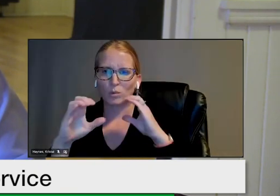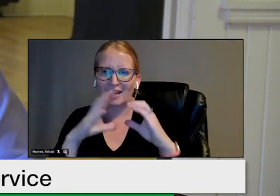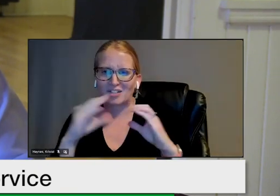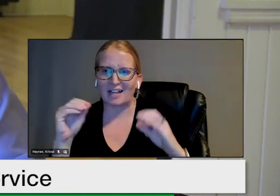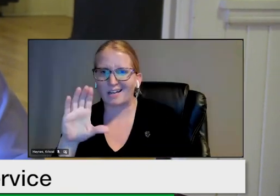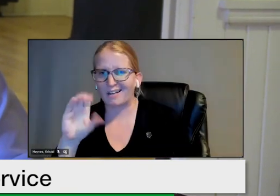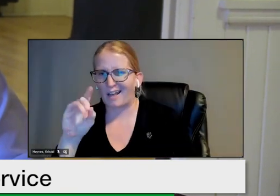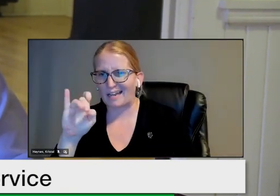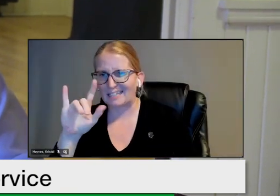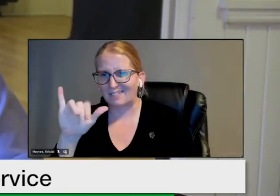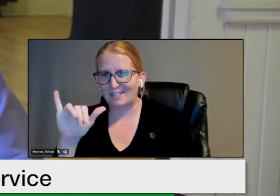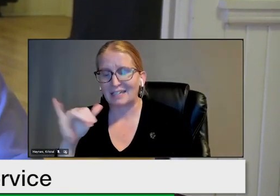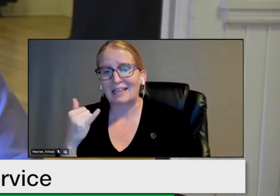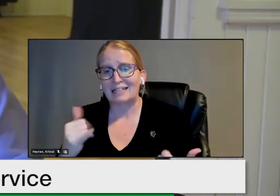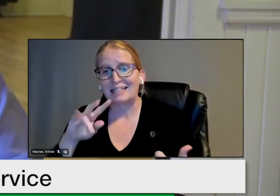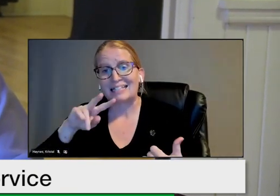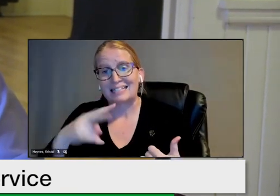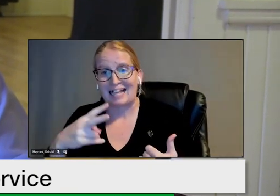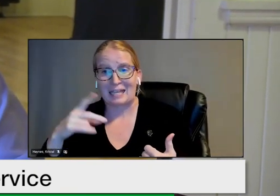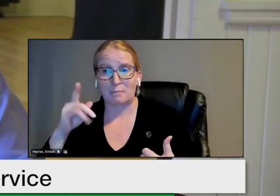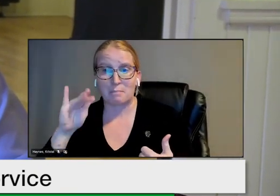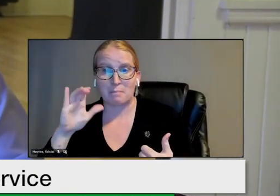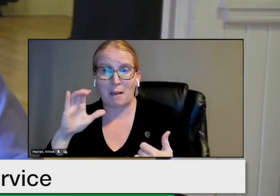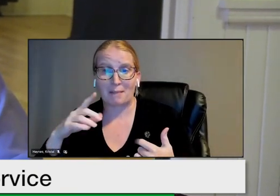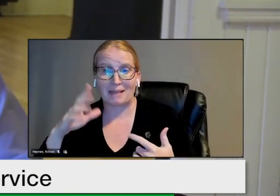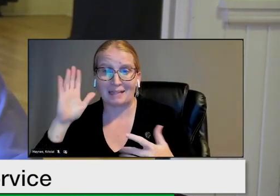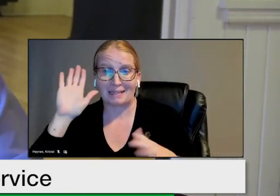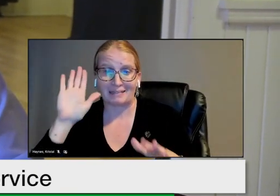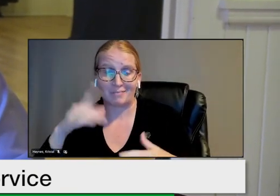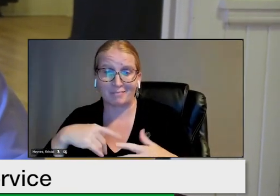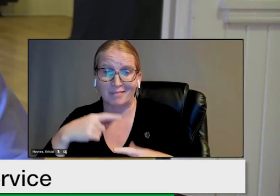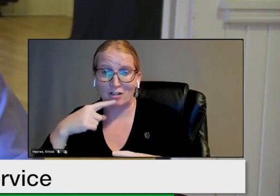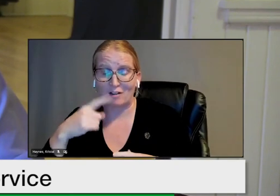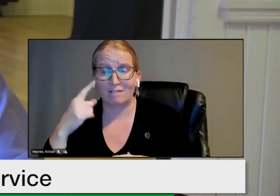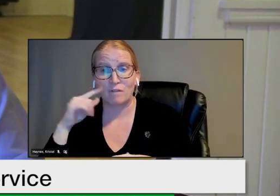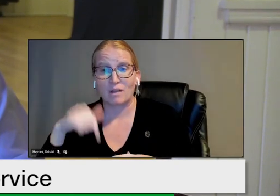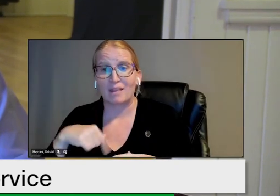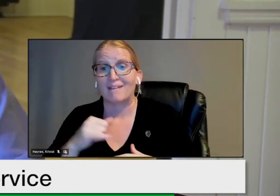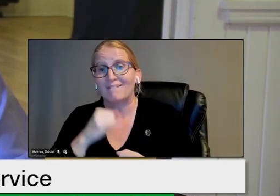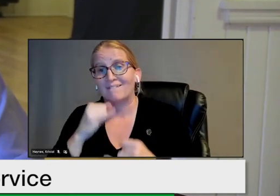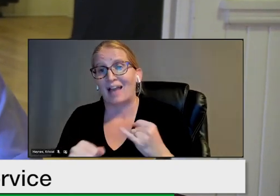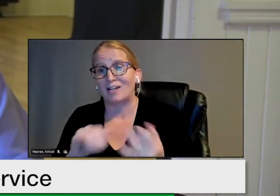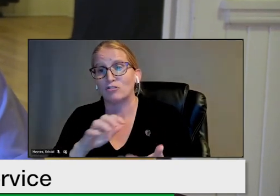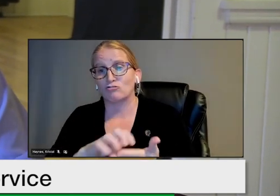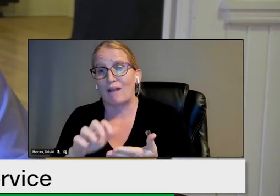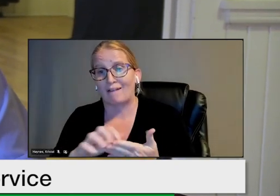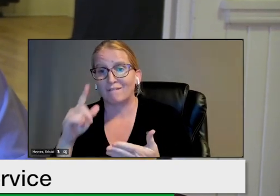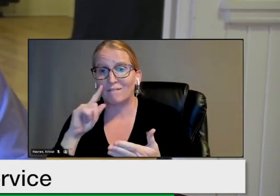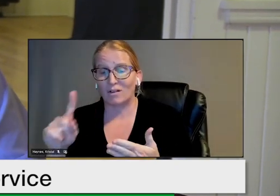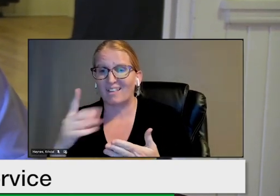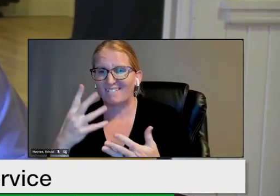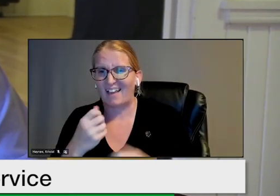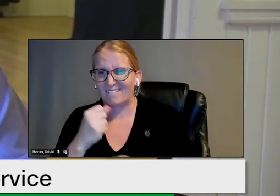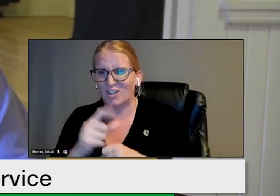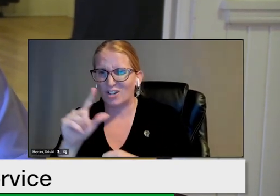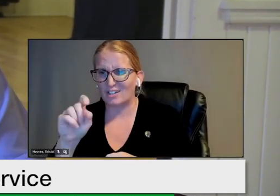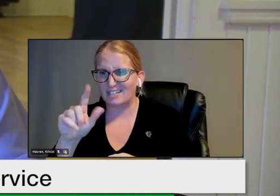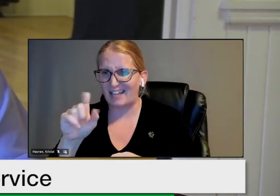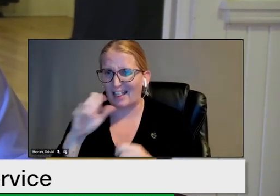second public hearing for the final draft version of the 10-year telecommunications plan. The format will